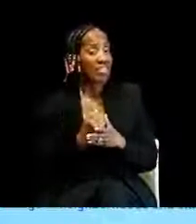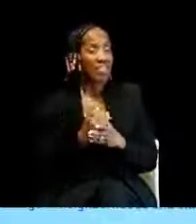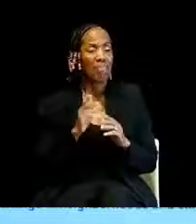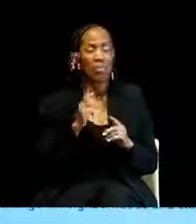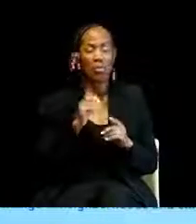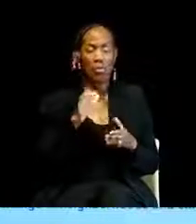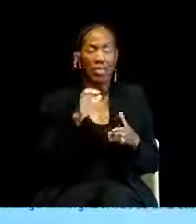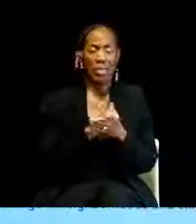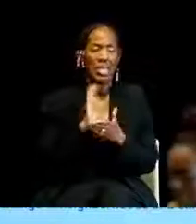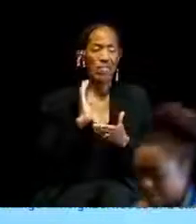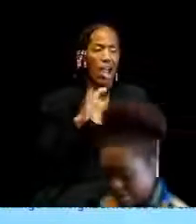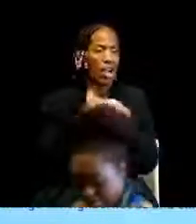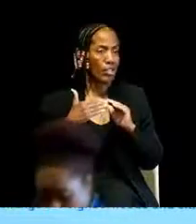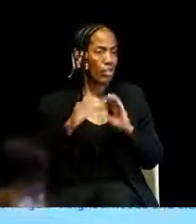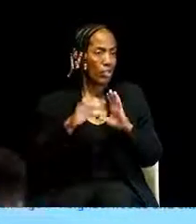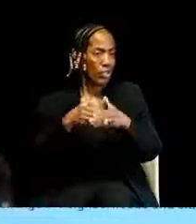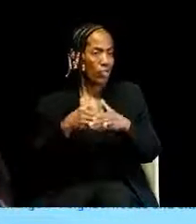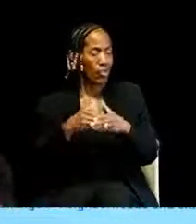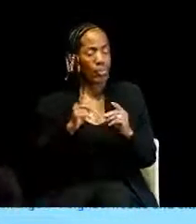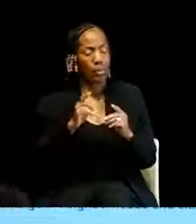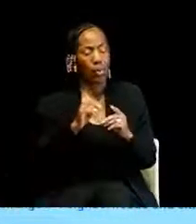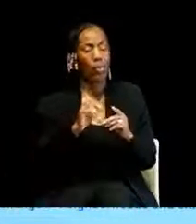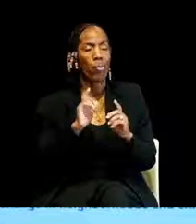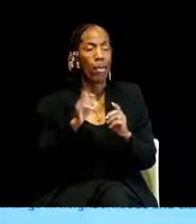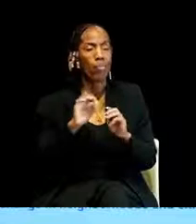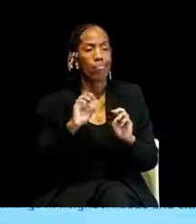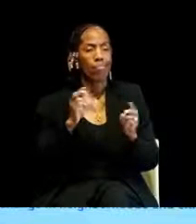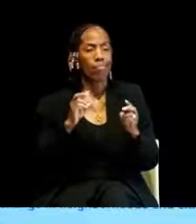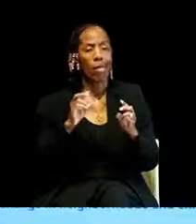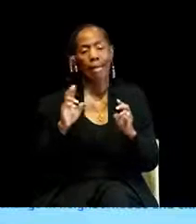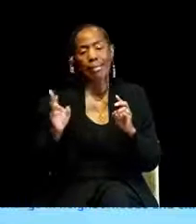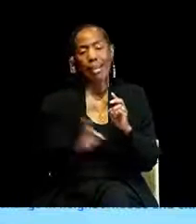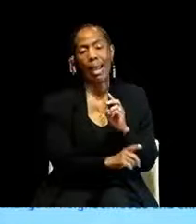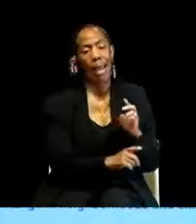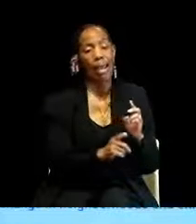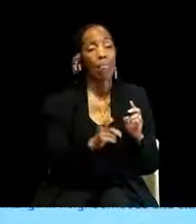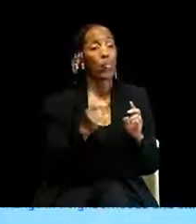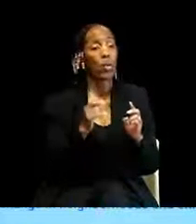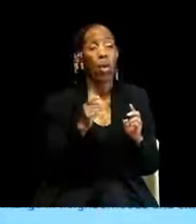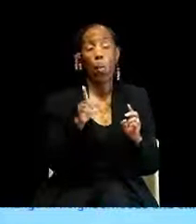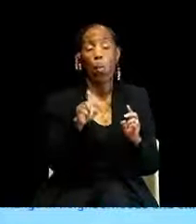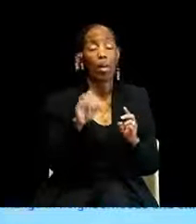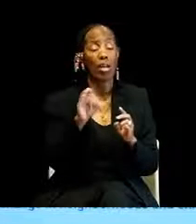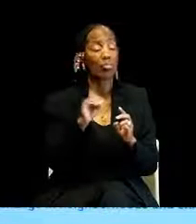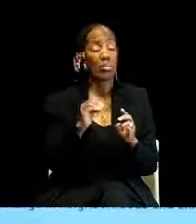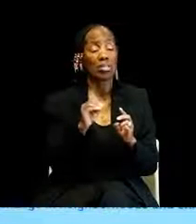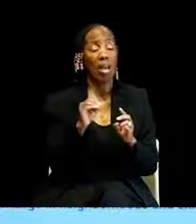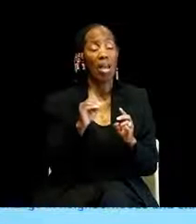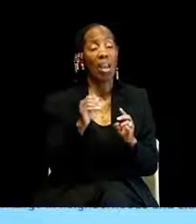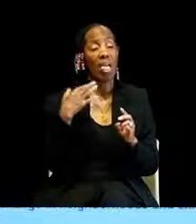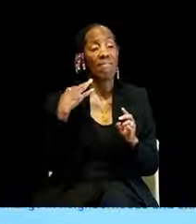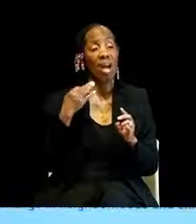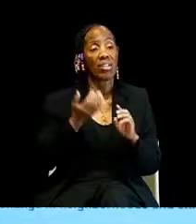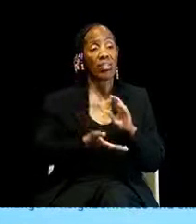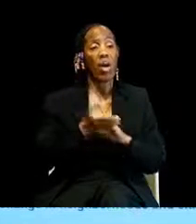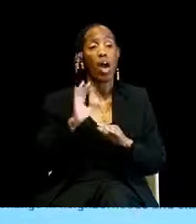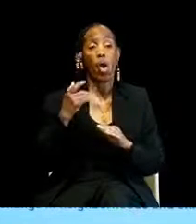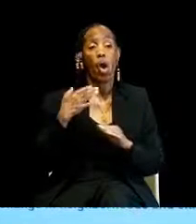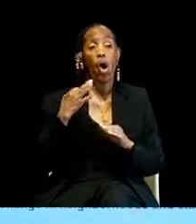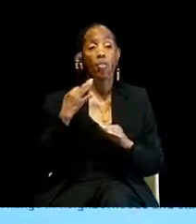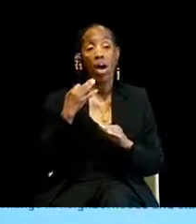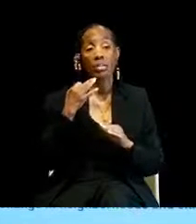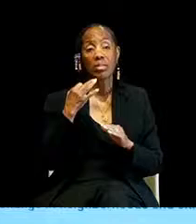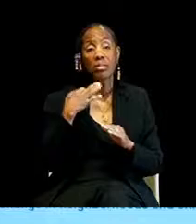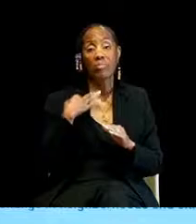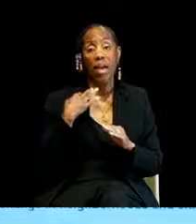community, people and companies that give a damn. Creative Mornings Baltimore is 100% volunteer run. So can I have all the volunteers just stand real